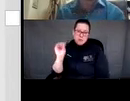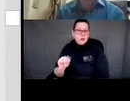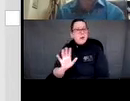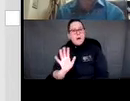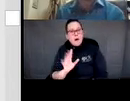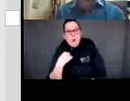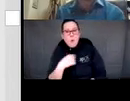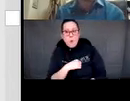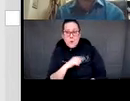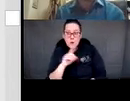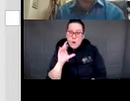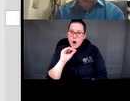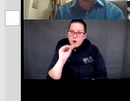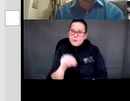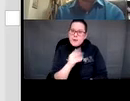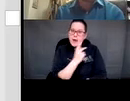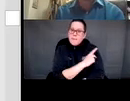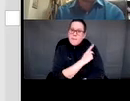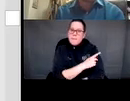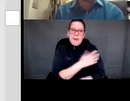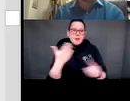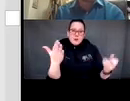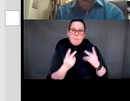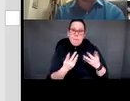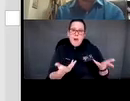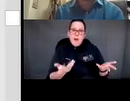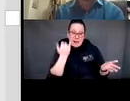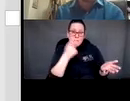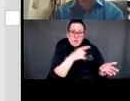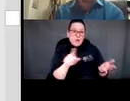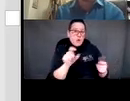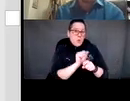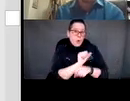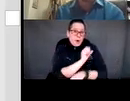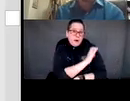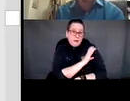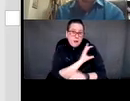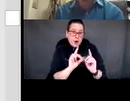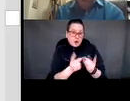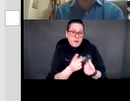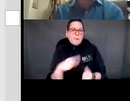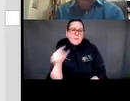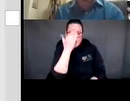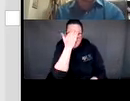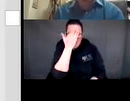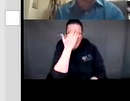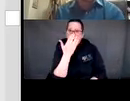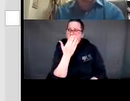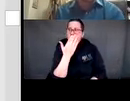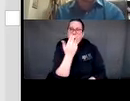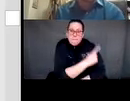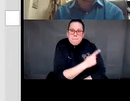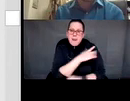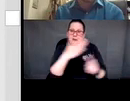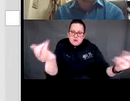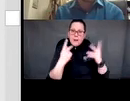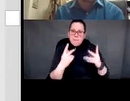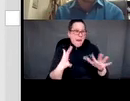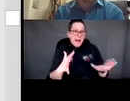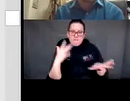about 100%. So again, anyone on this call who works with the clinical departments knows that we ramped up pretty quickly, and we